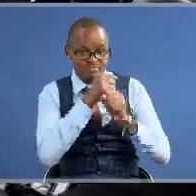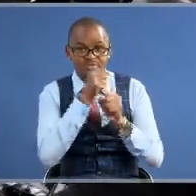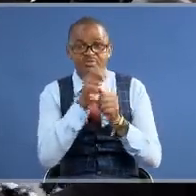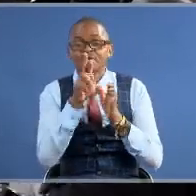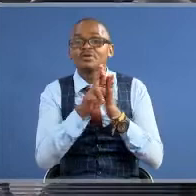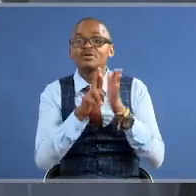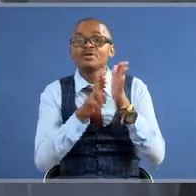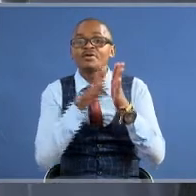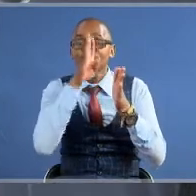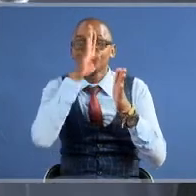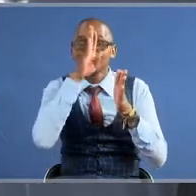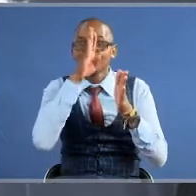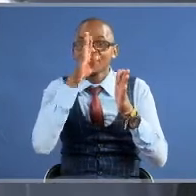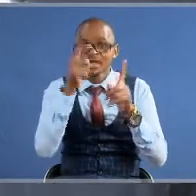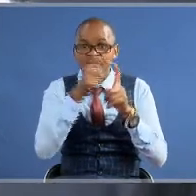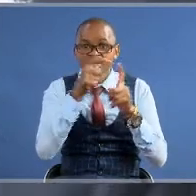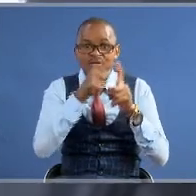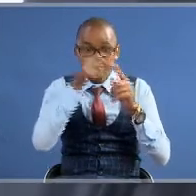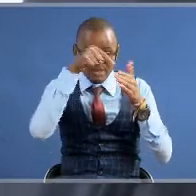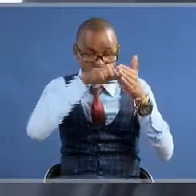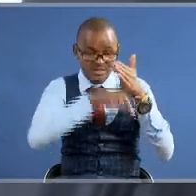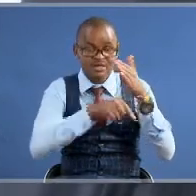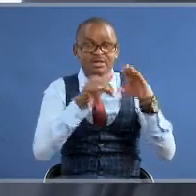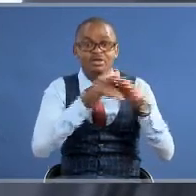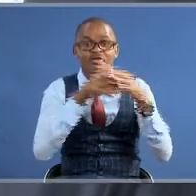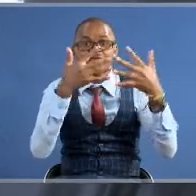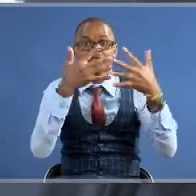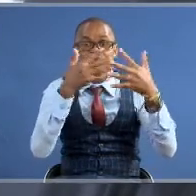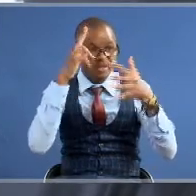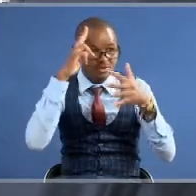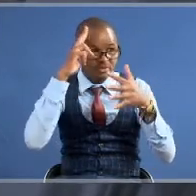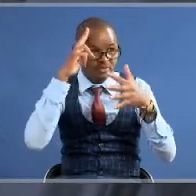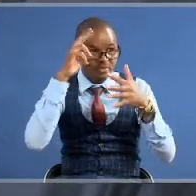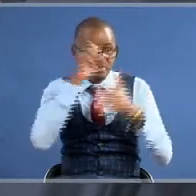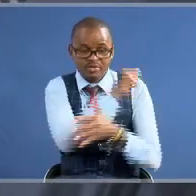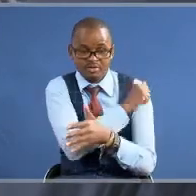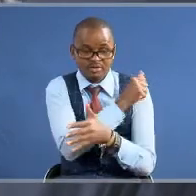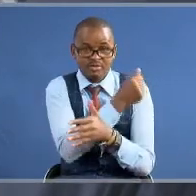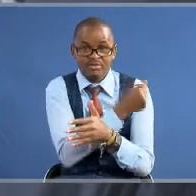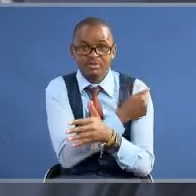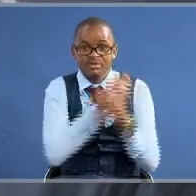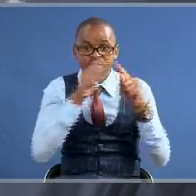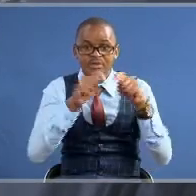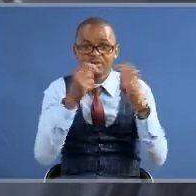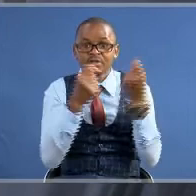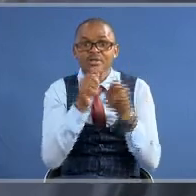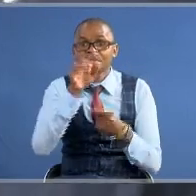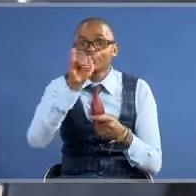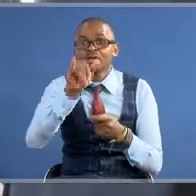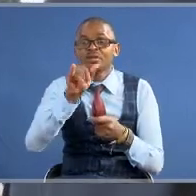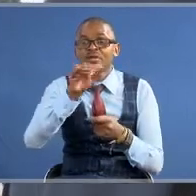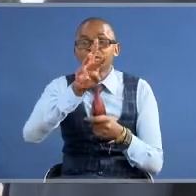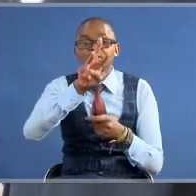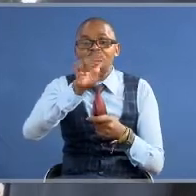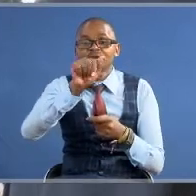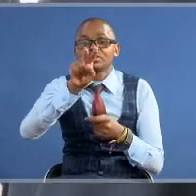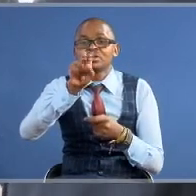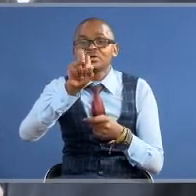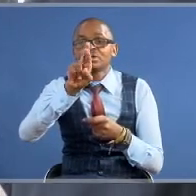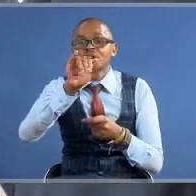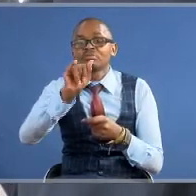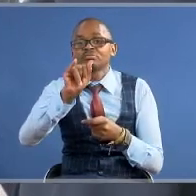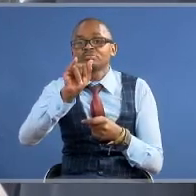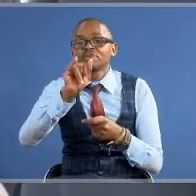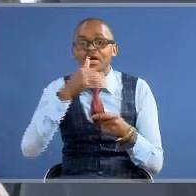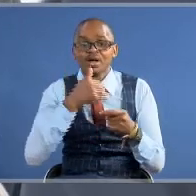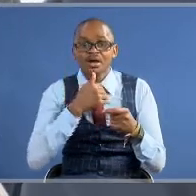that the governor be treated in the presence of prison's authority. Prosecution team led by Getonga Riongo and James Kihara